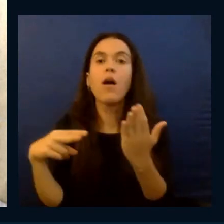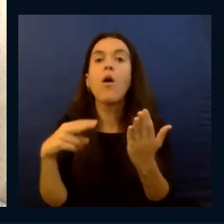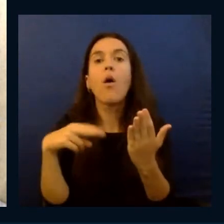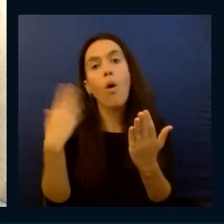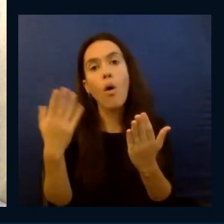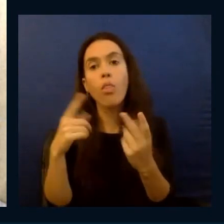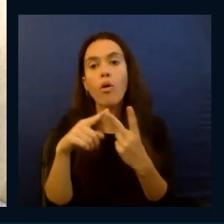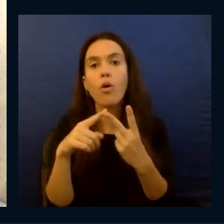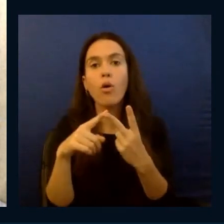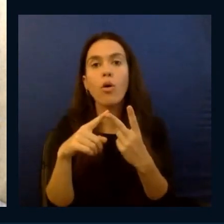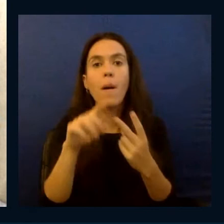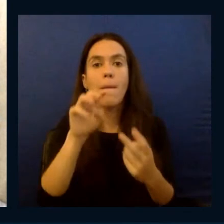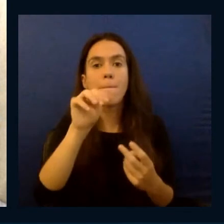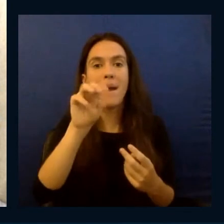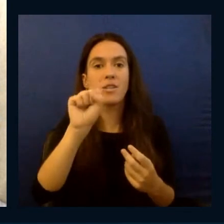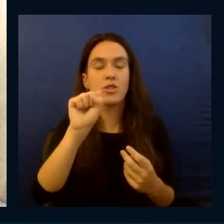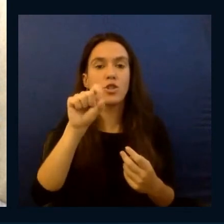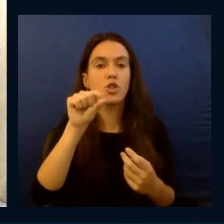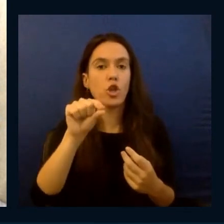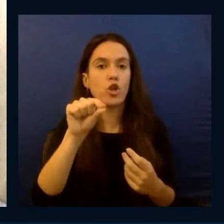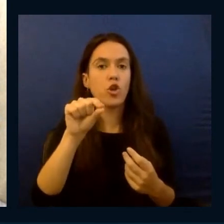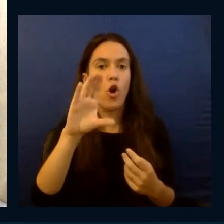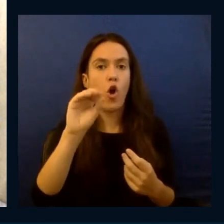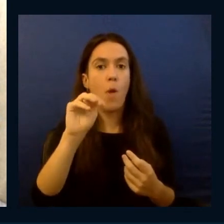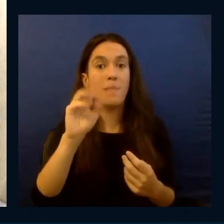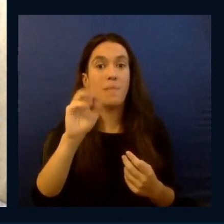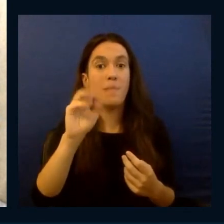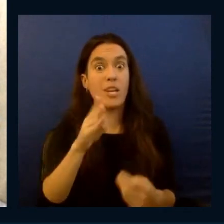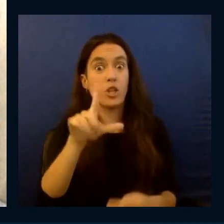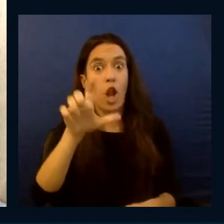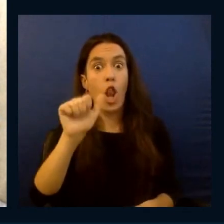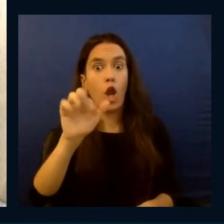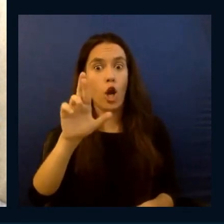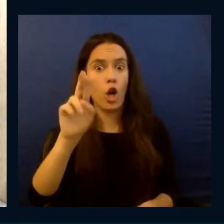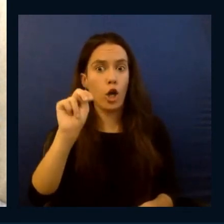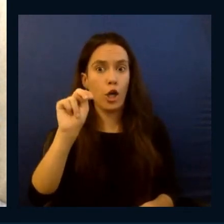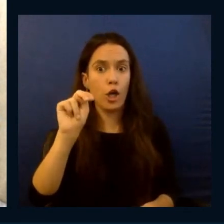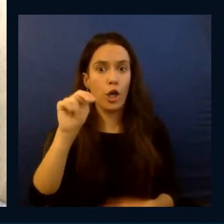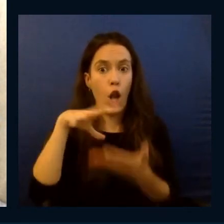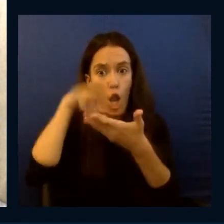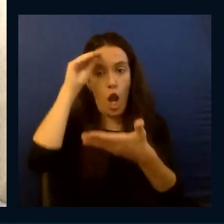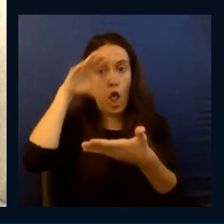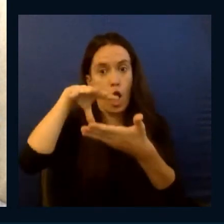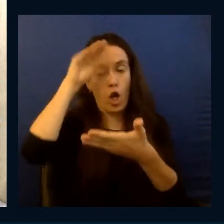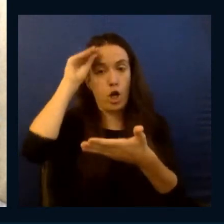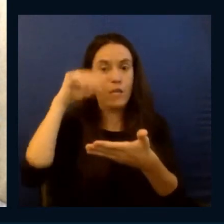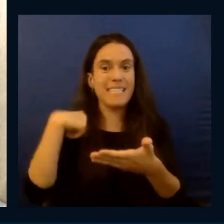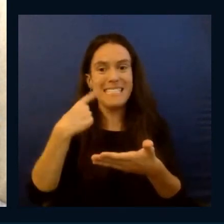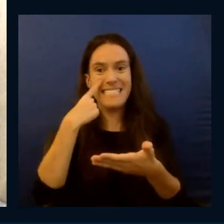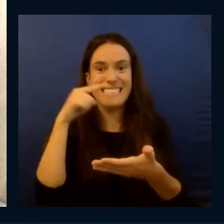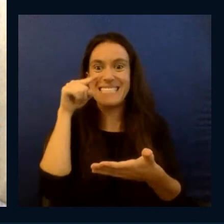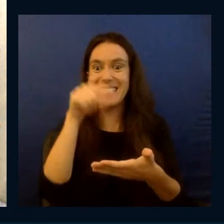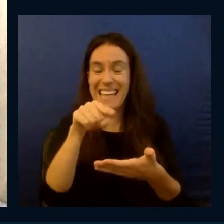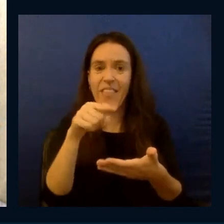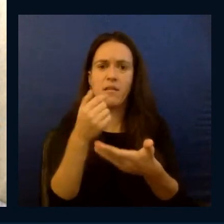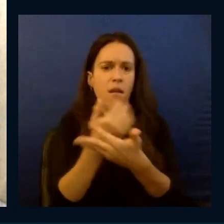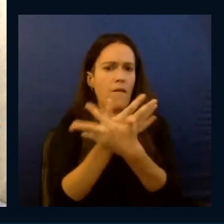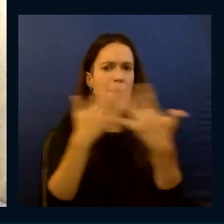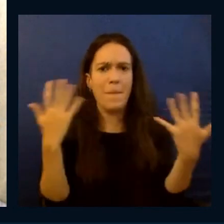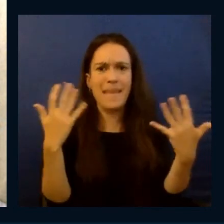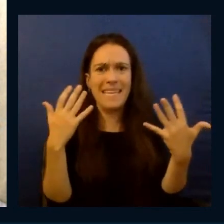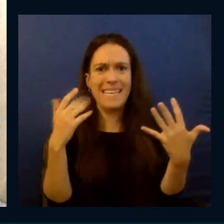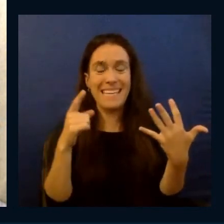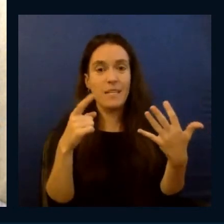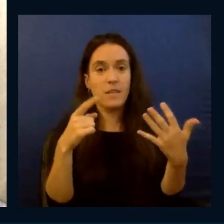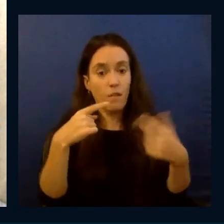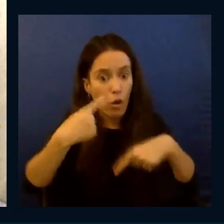Learn, Microsoft.com/learn. Go ahead and just type in the search Azure DevOps, and it will bring all sorts of modules out, and even Learning Path